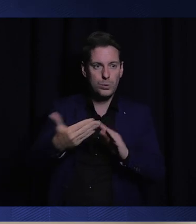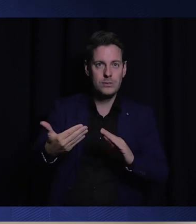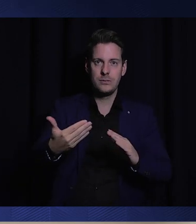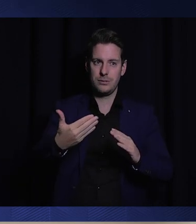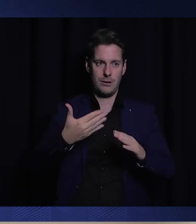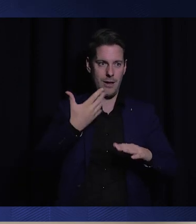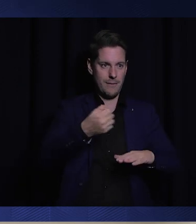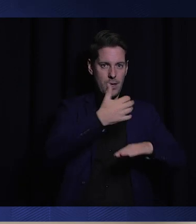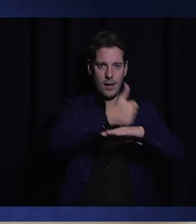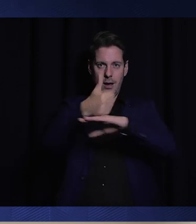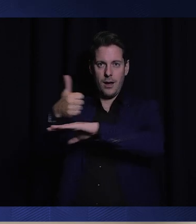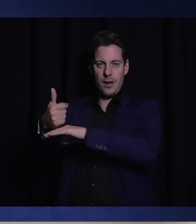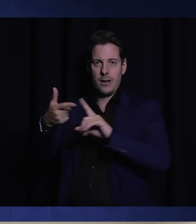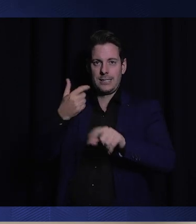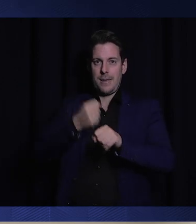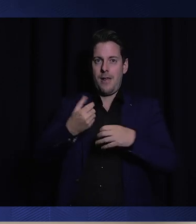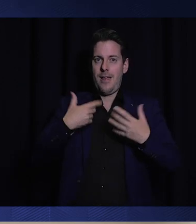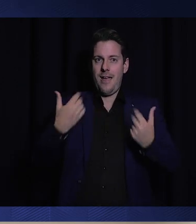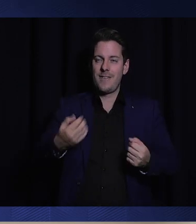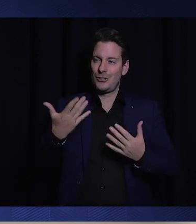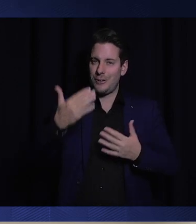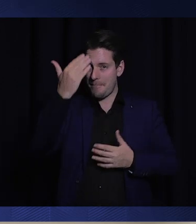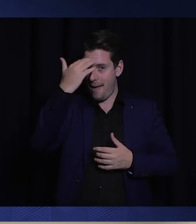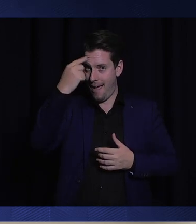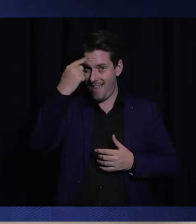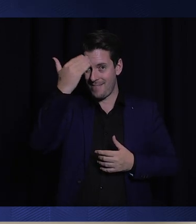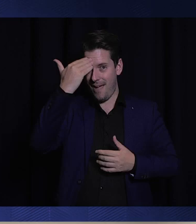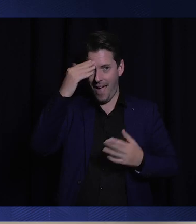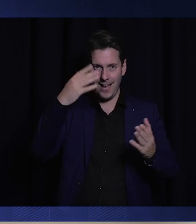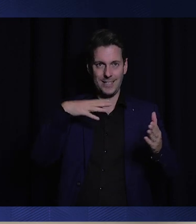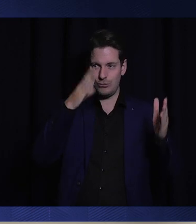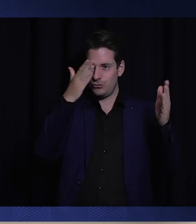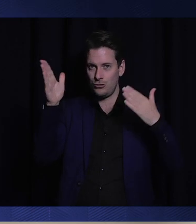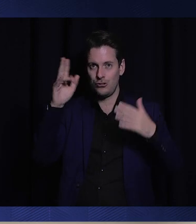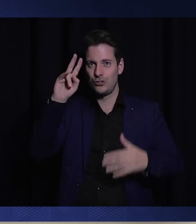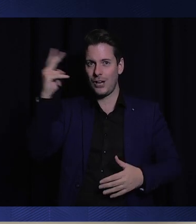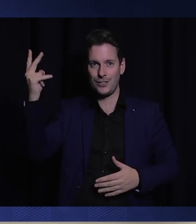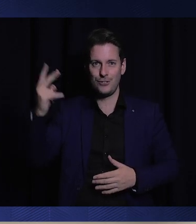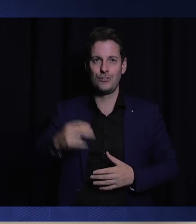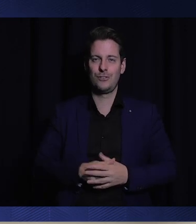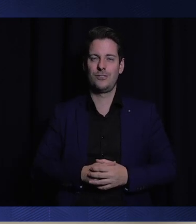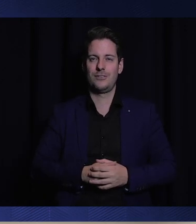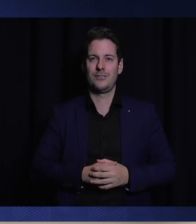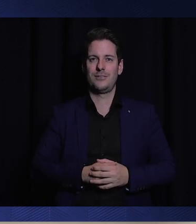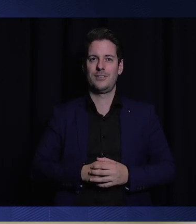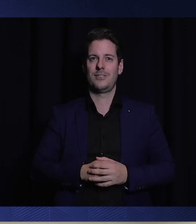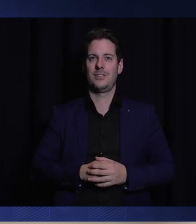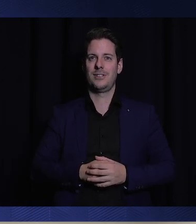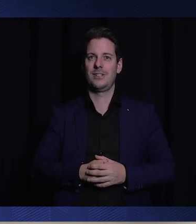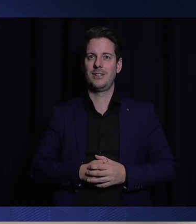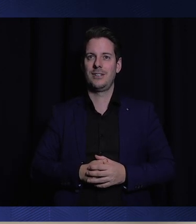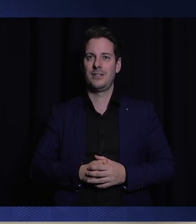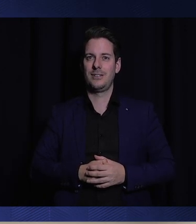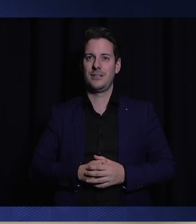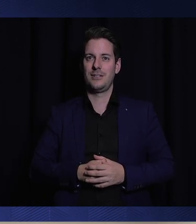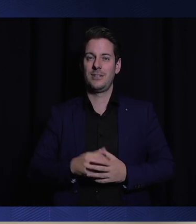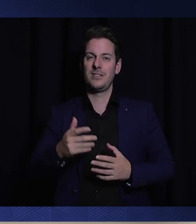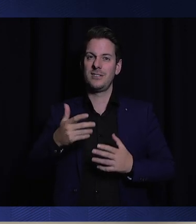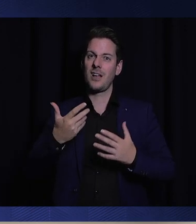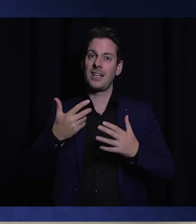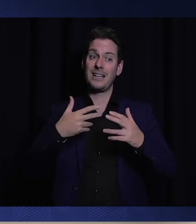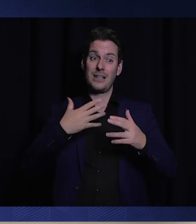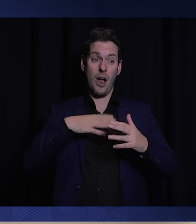also for the people at the grassroots level. So this is something, we did face a lot of challenges, but it's about, talking